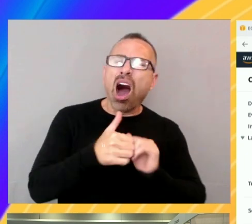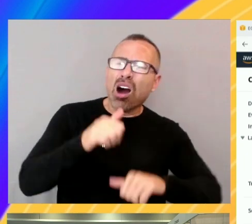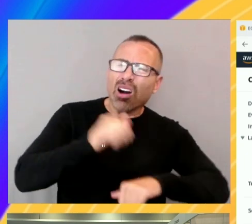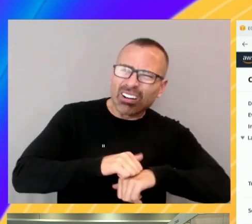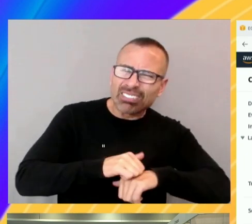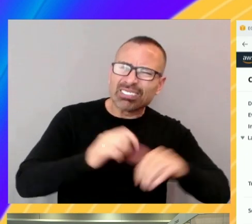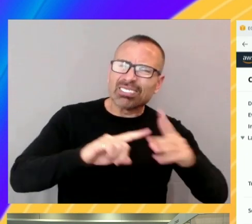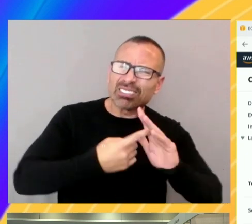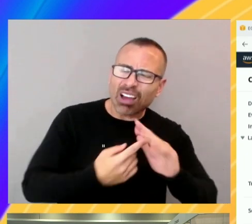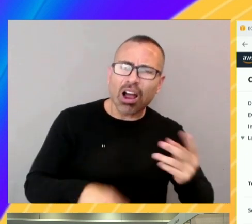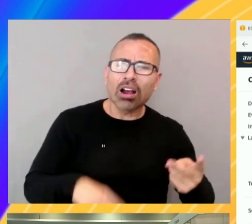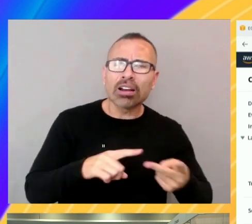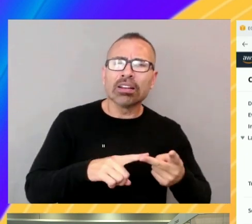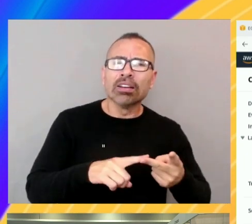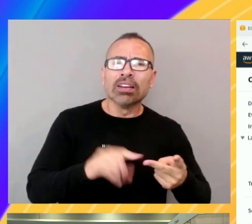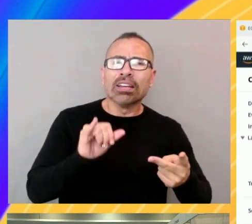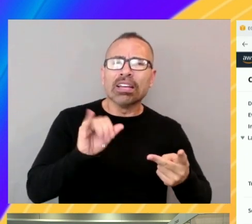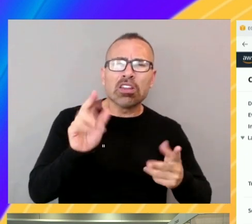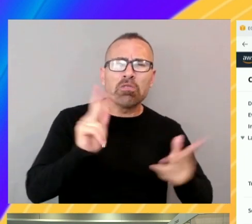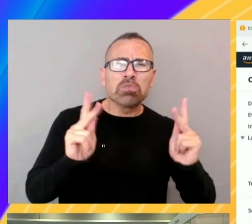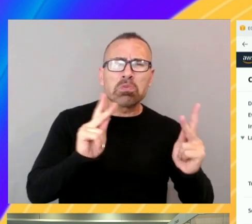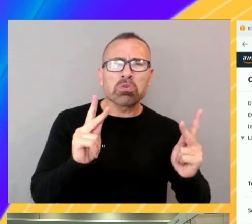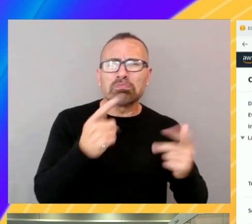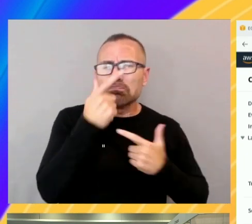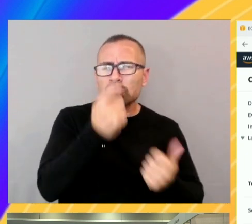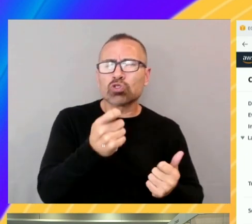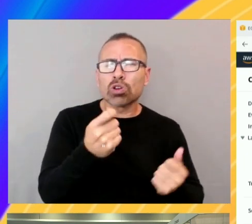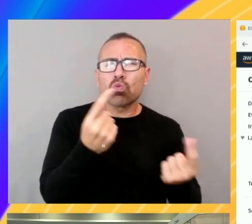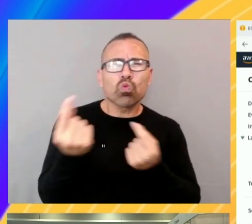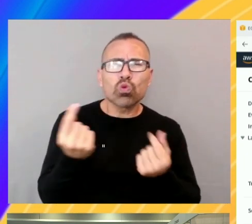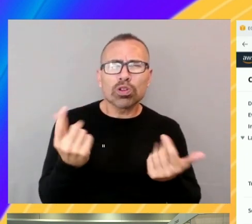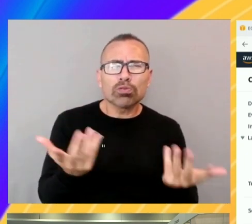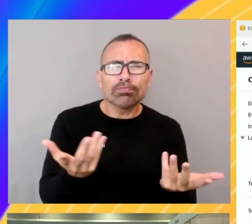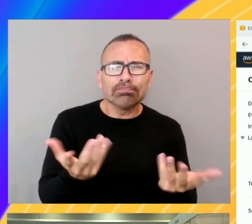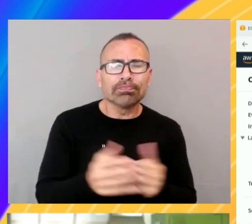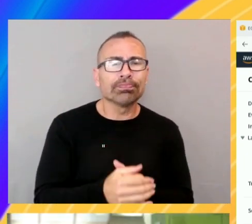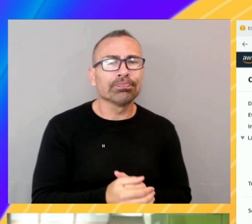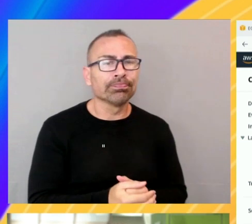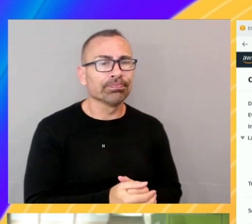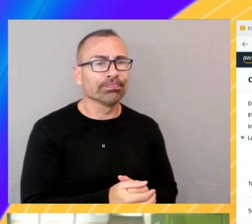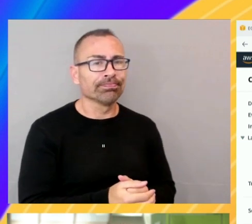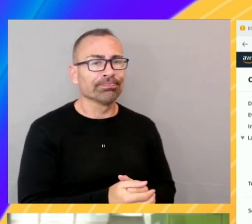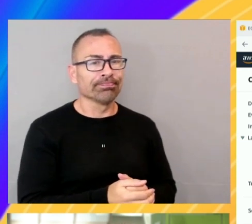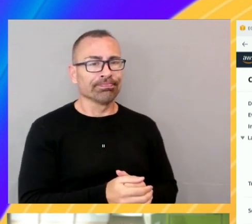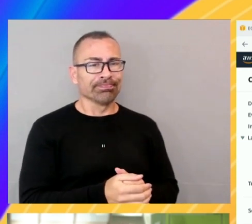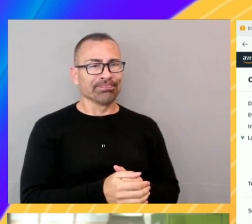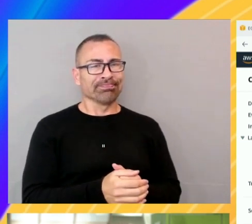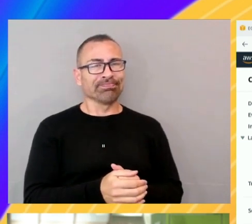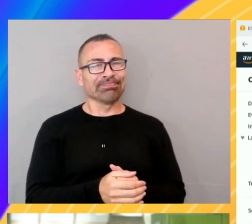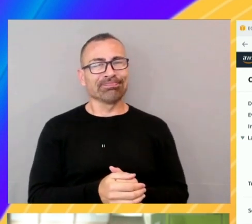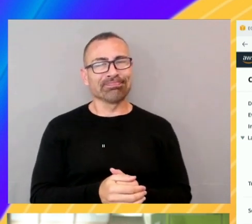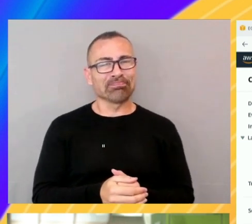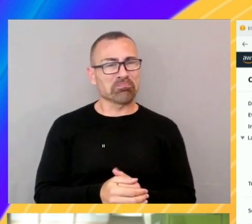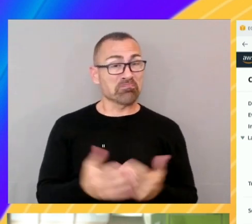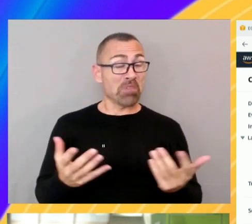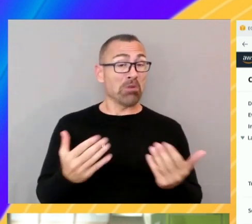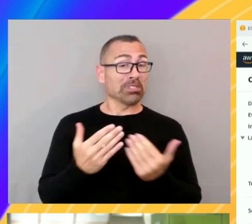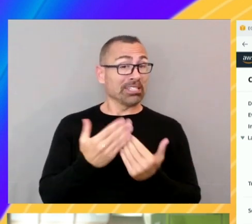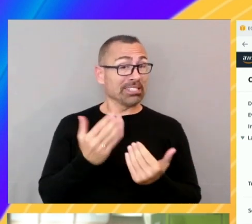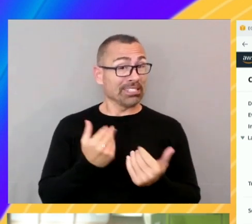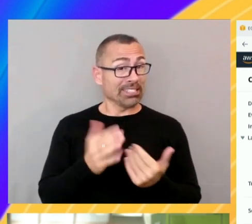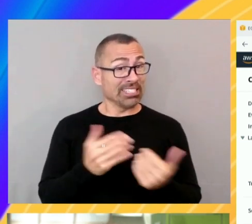tell folks that are starting to look into it? I would say it's pretty easy. Like maybe if we have time, we can look at the demo.